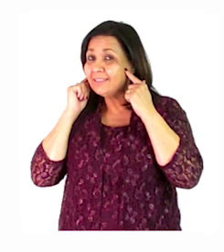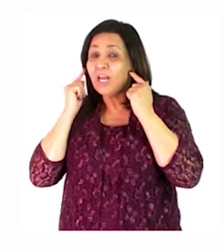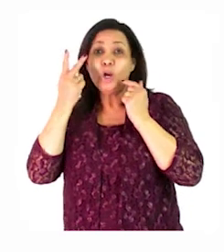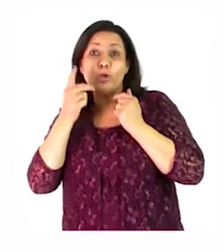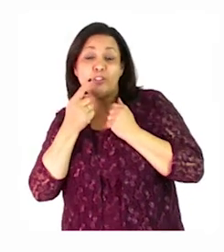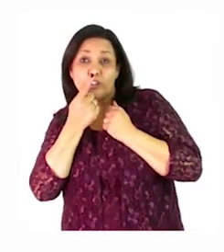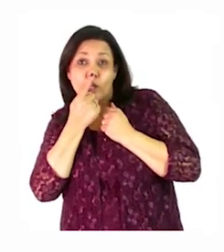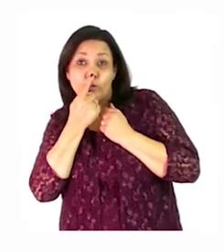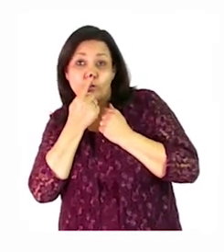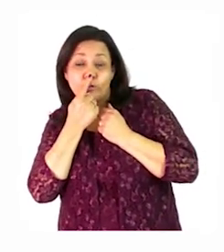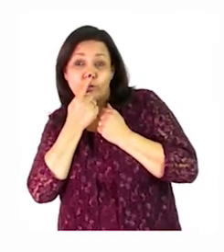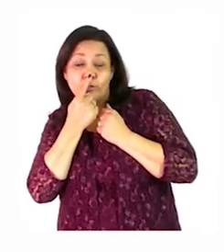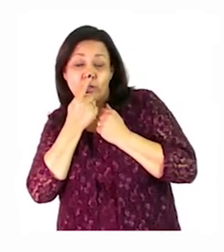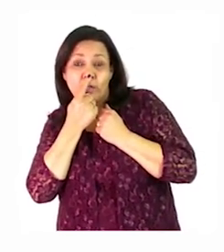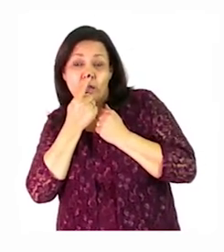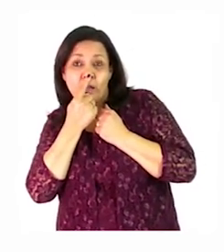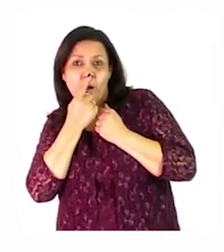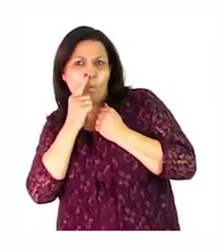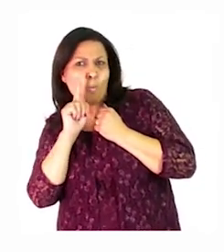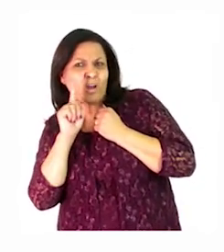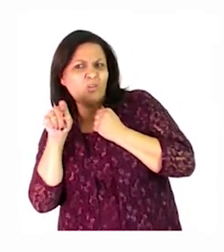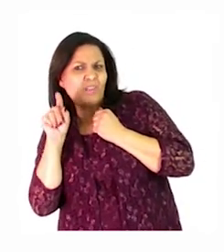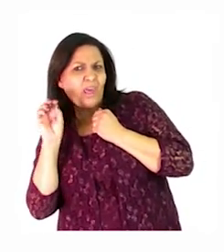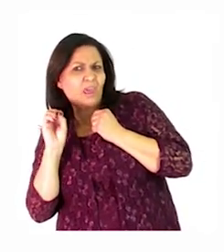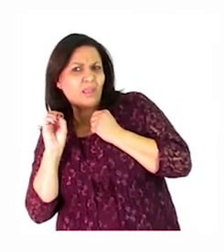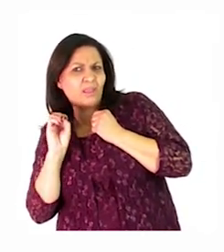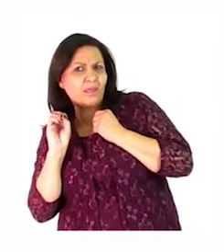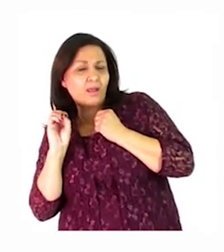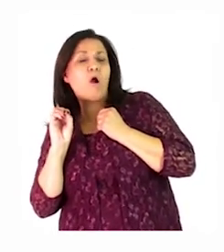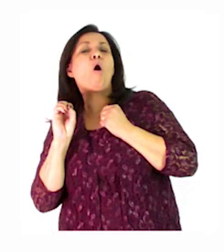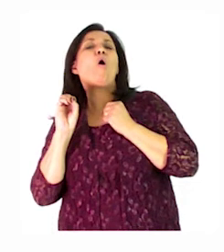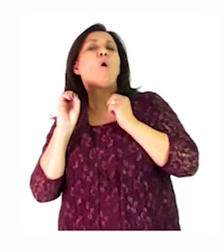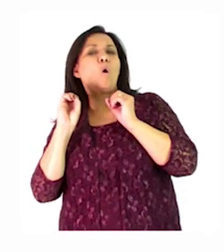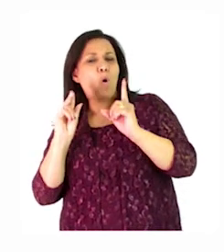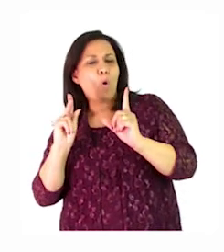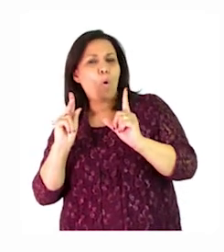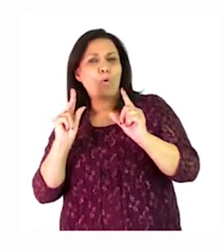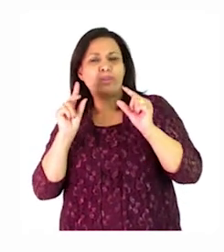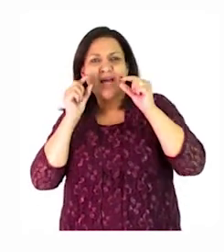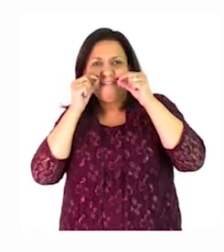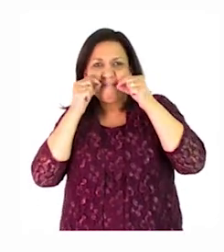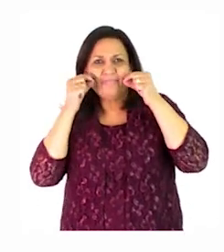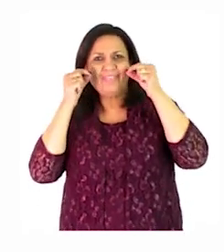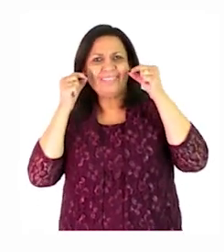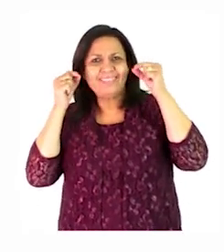his nose. There is something missing on his